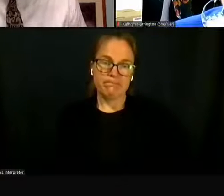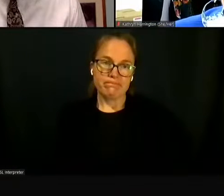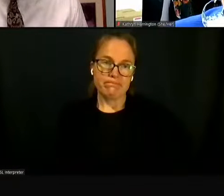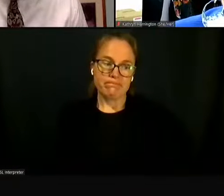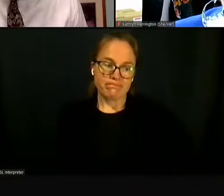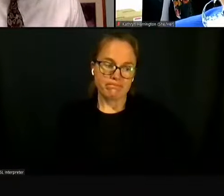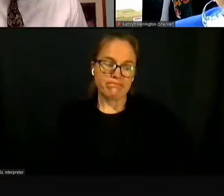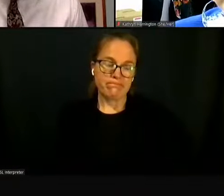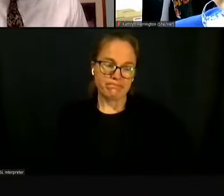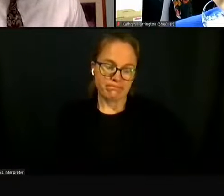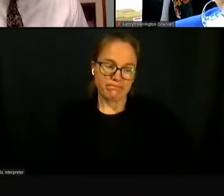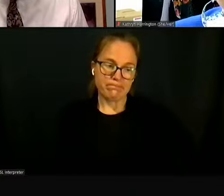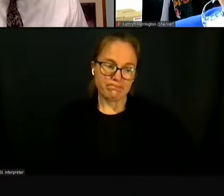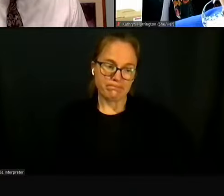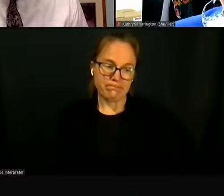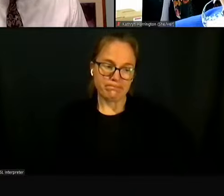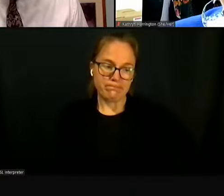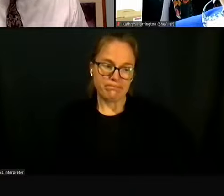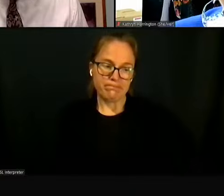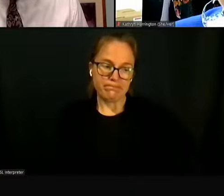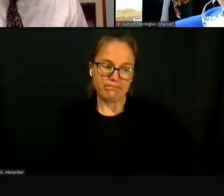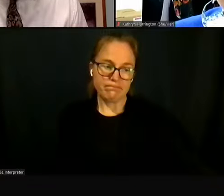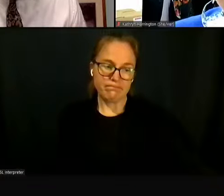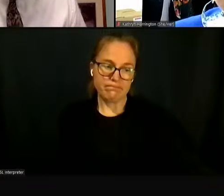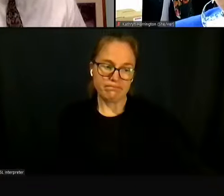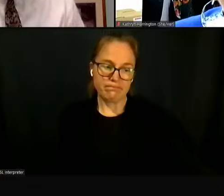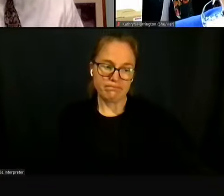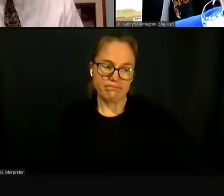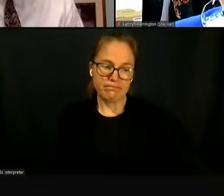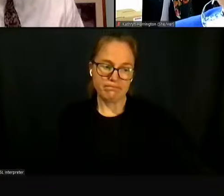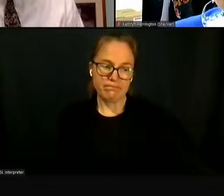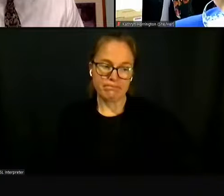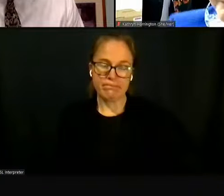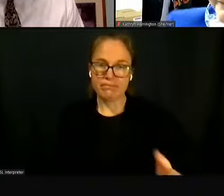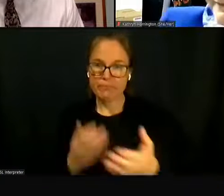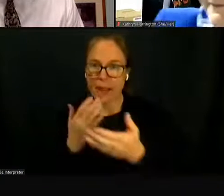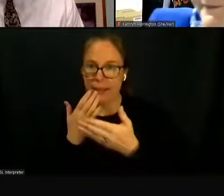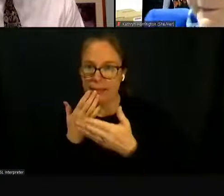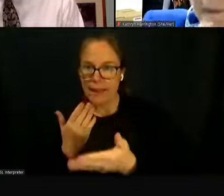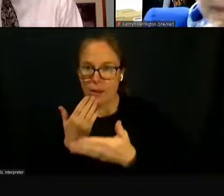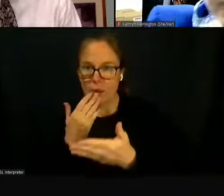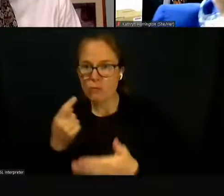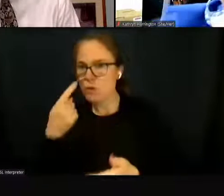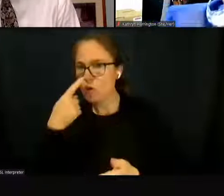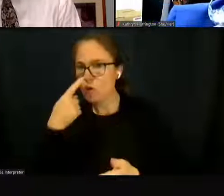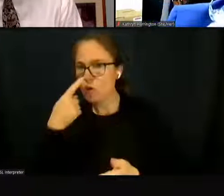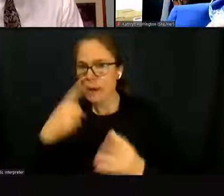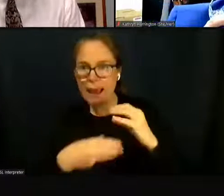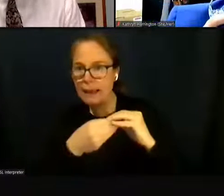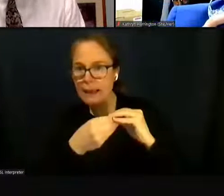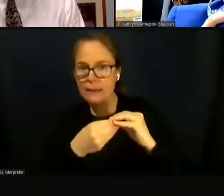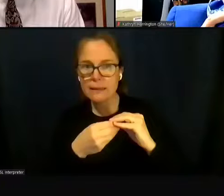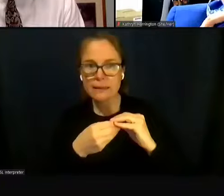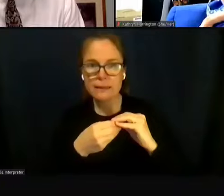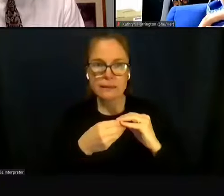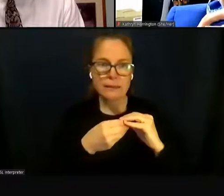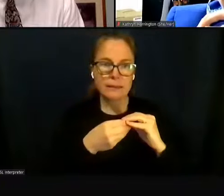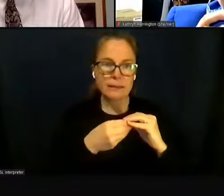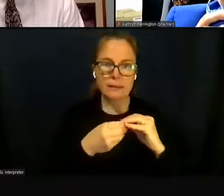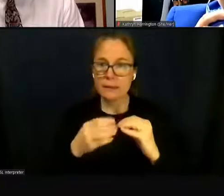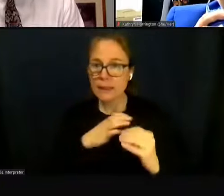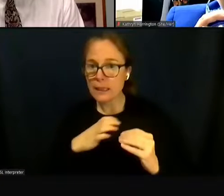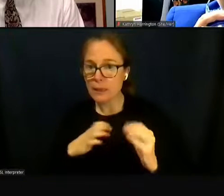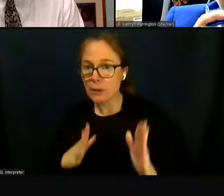Thank you, Chair Harrington. Marcus? Kevin, could I weigh in? Kevin, yes, you can, am I Commissioner. unmuted? You are. All